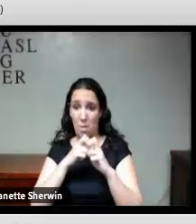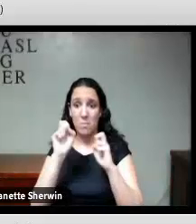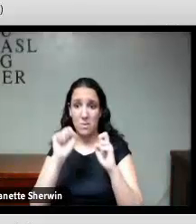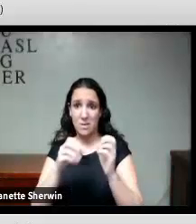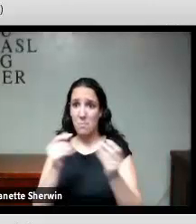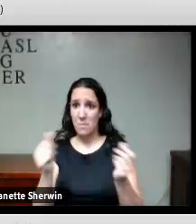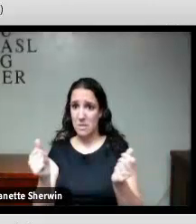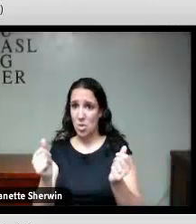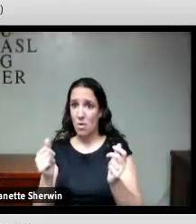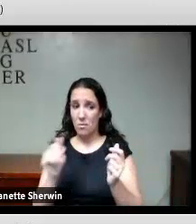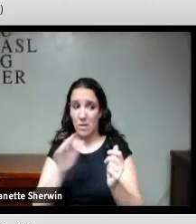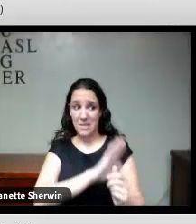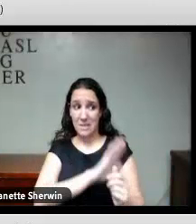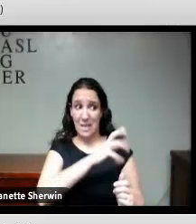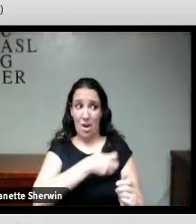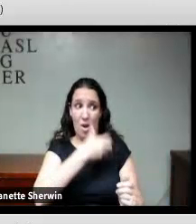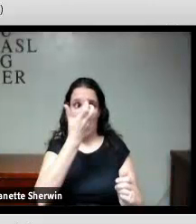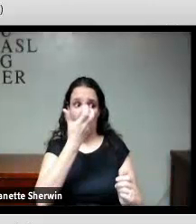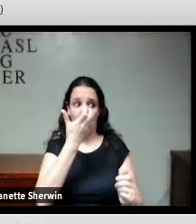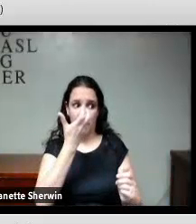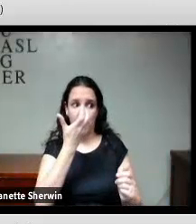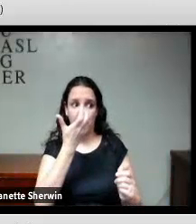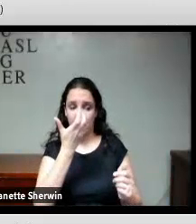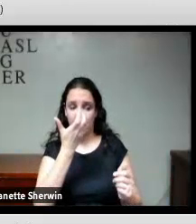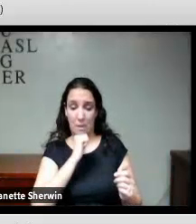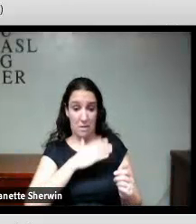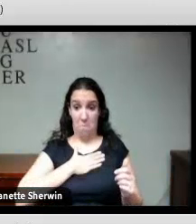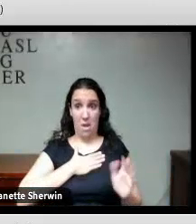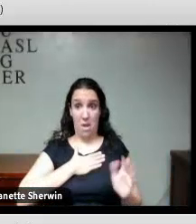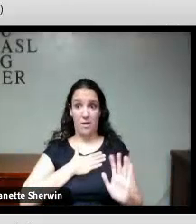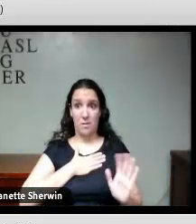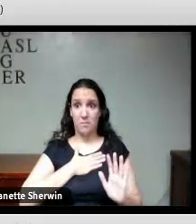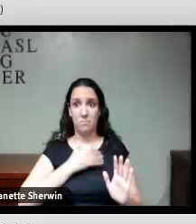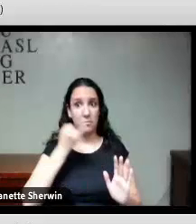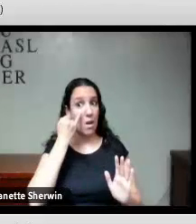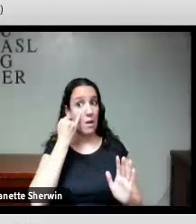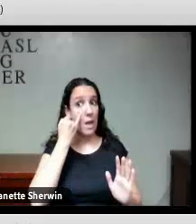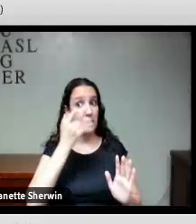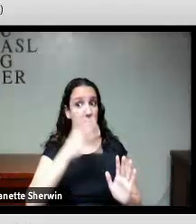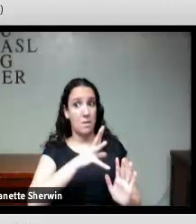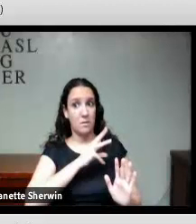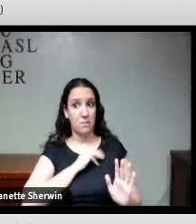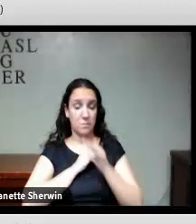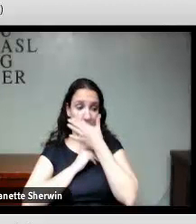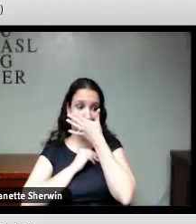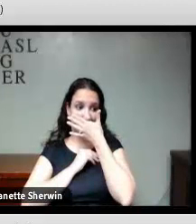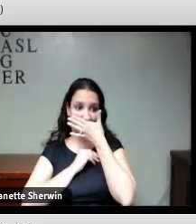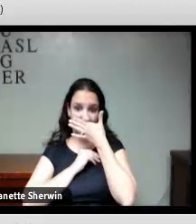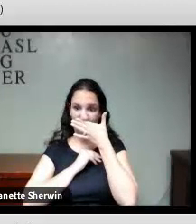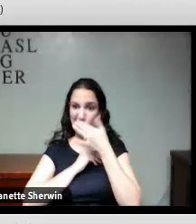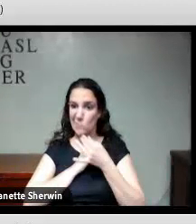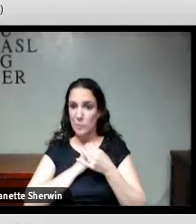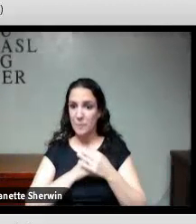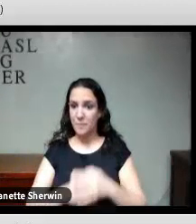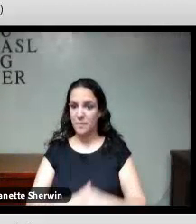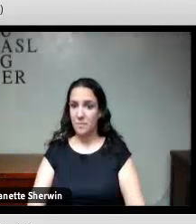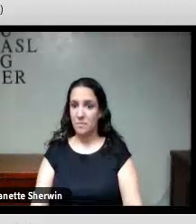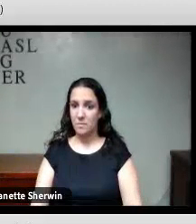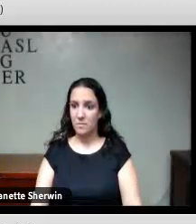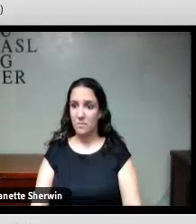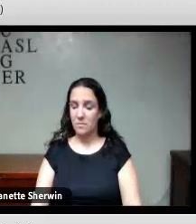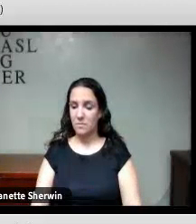need to remember that, don't we? It's their anger. It's not mine unless I take it upon myself. And when people say, they made me so